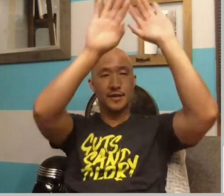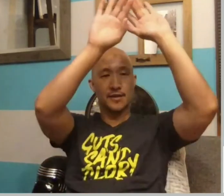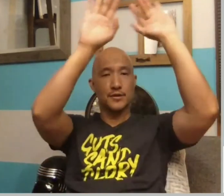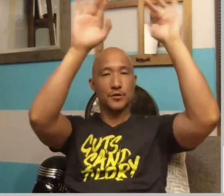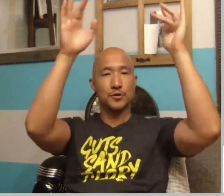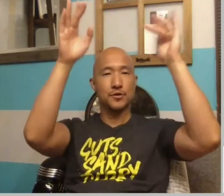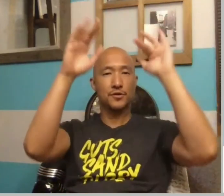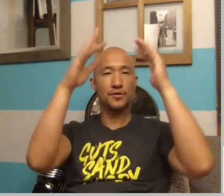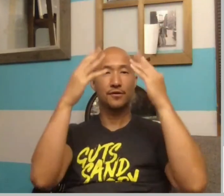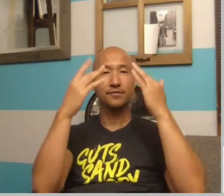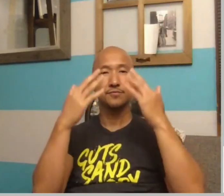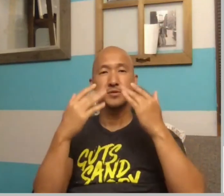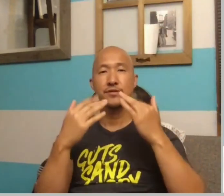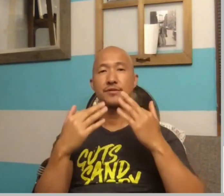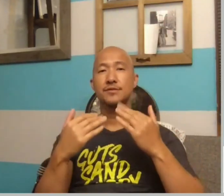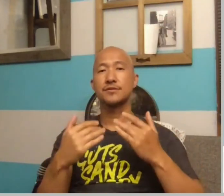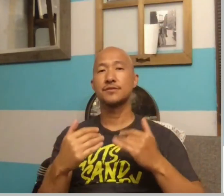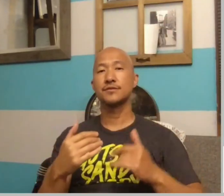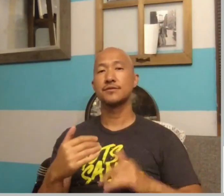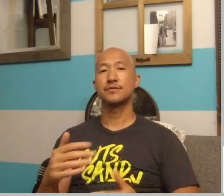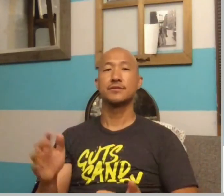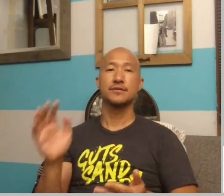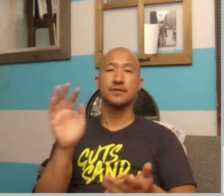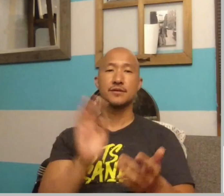Shine on me.